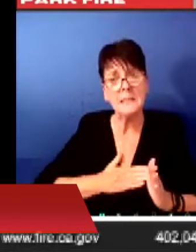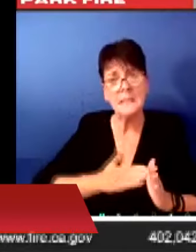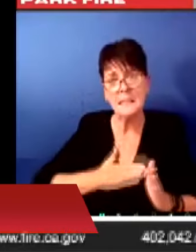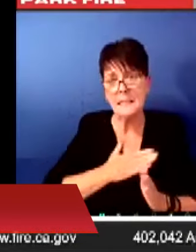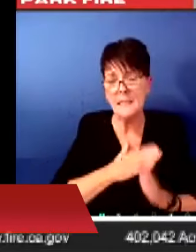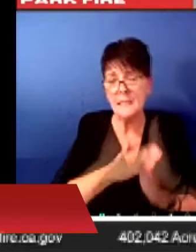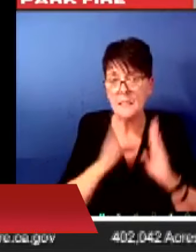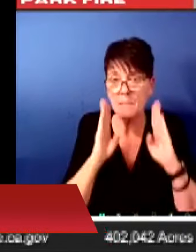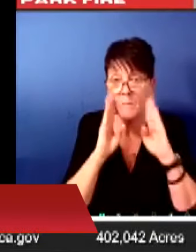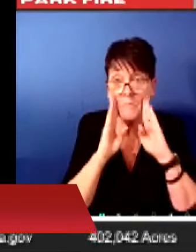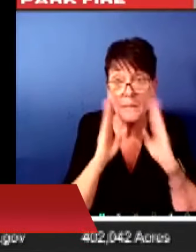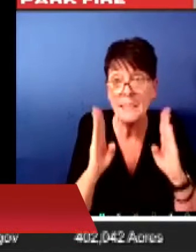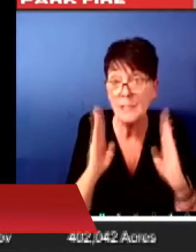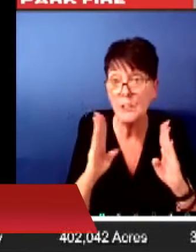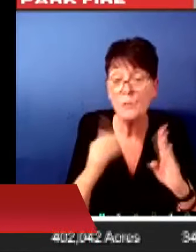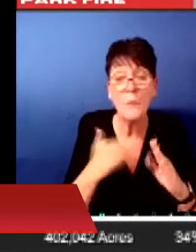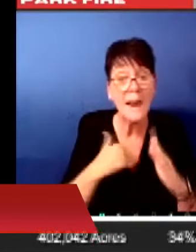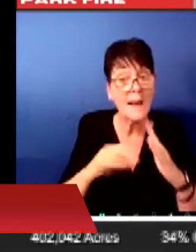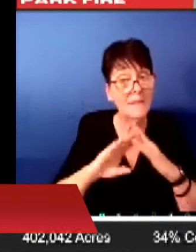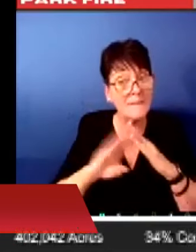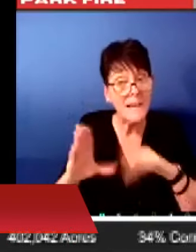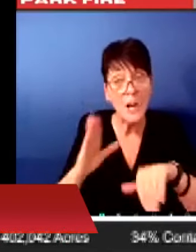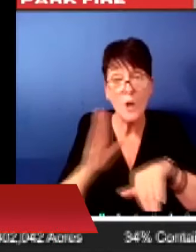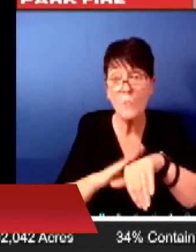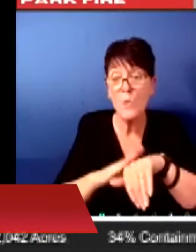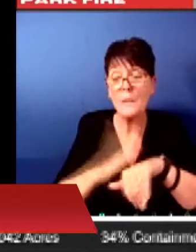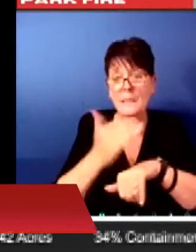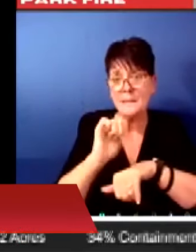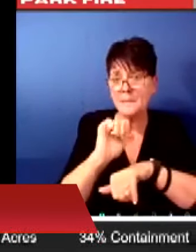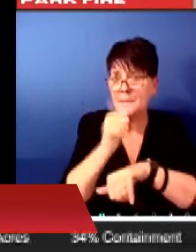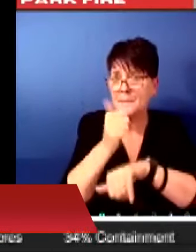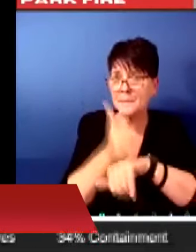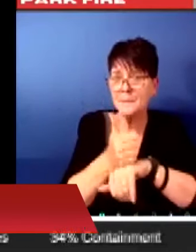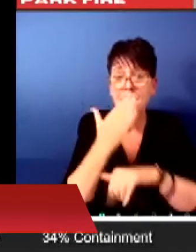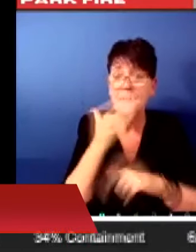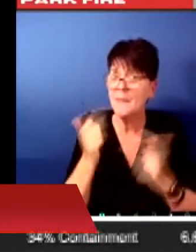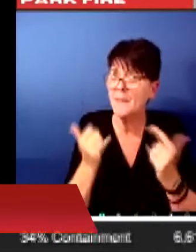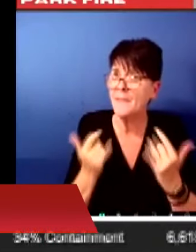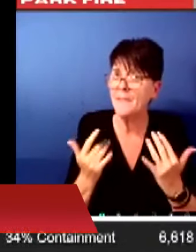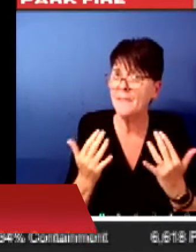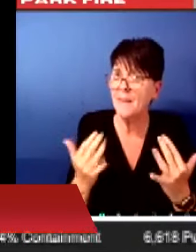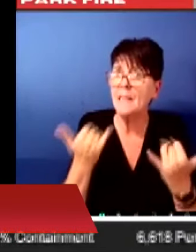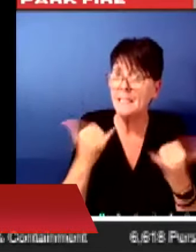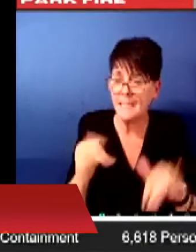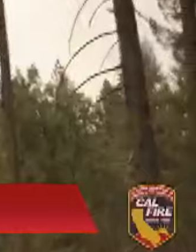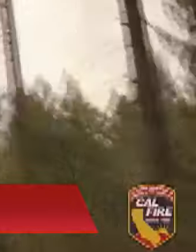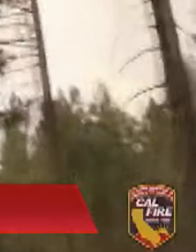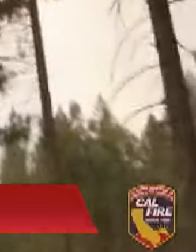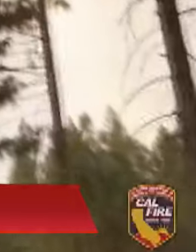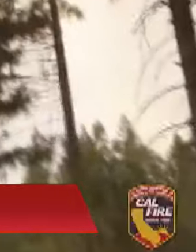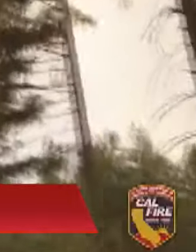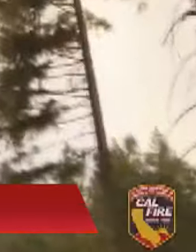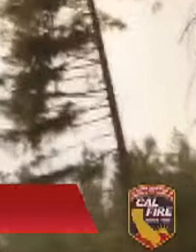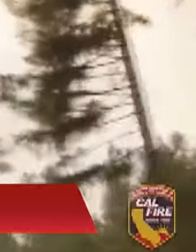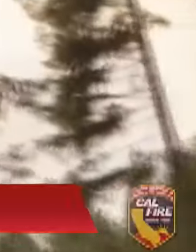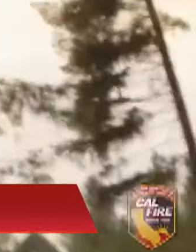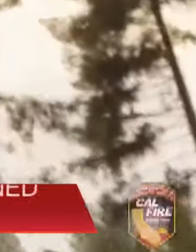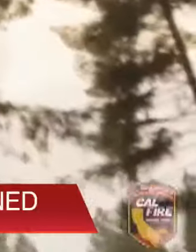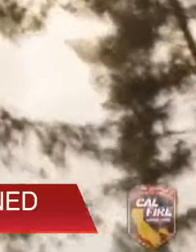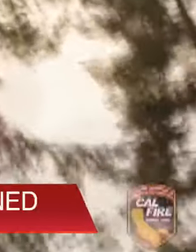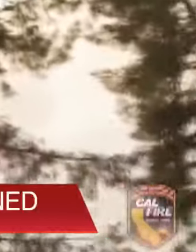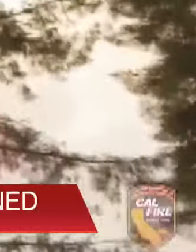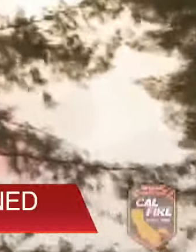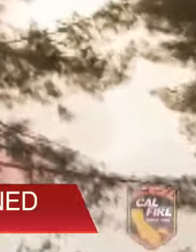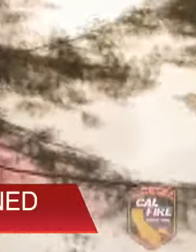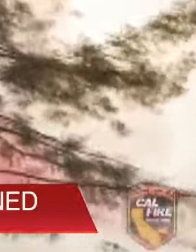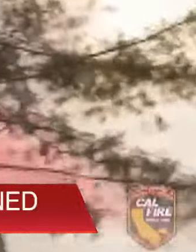have evacuation warnings in place as this fire is still making a hard push to that east side. The